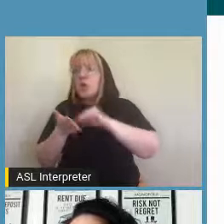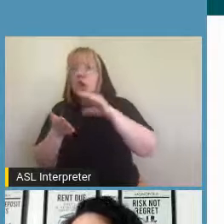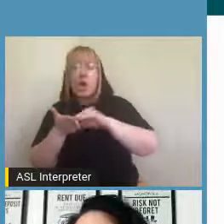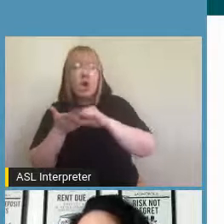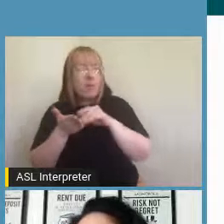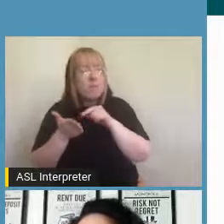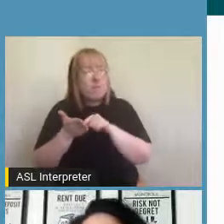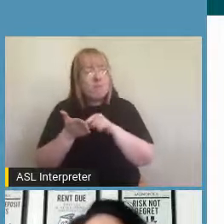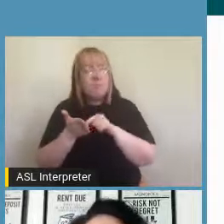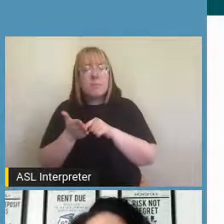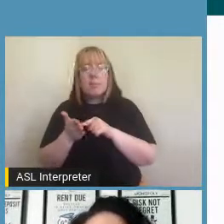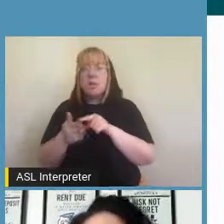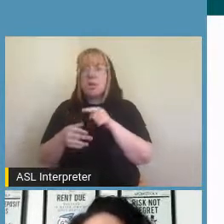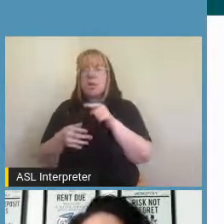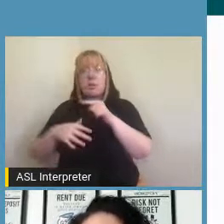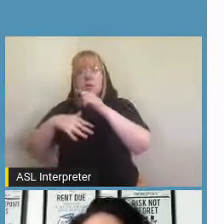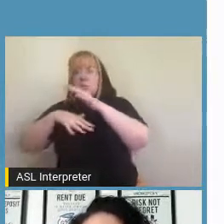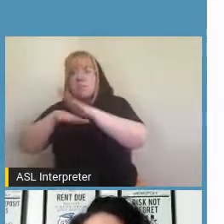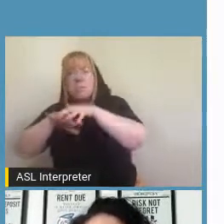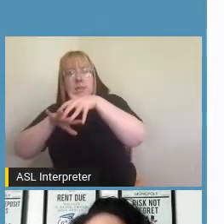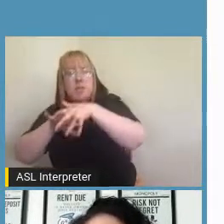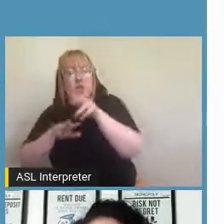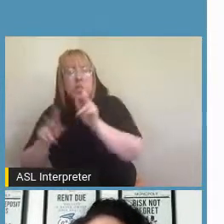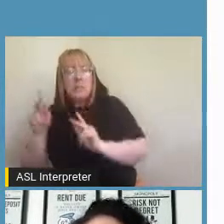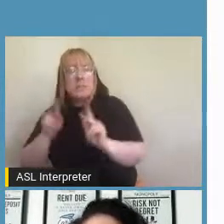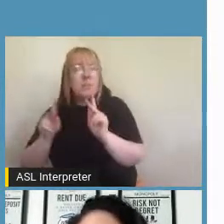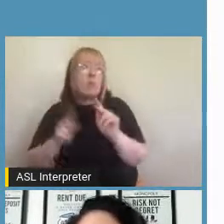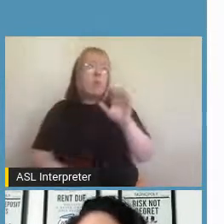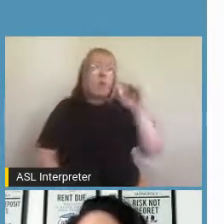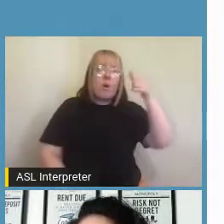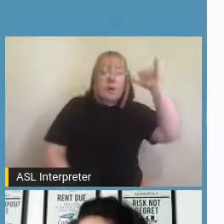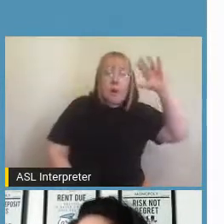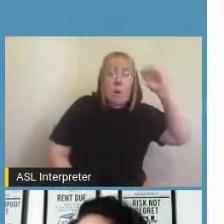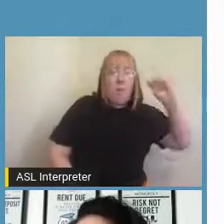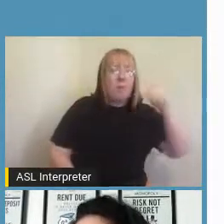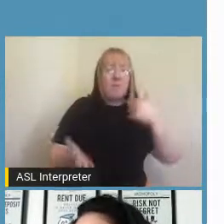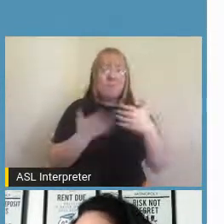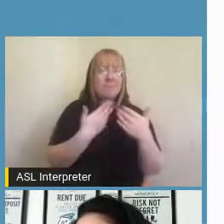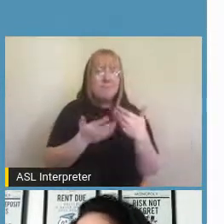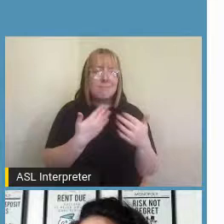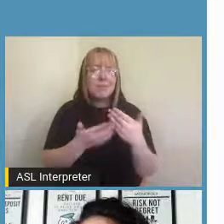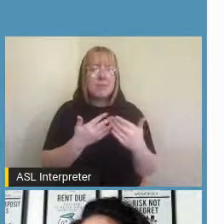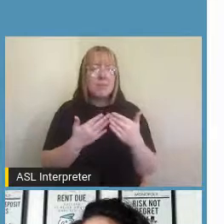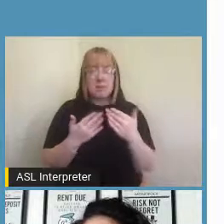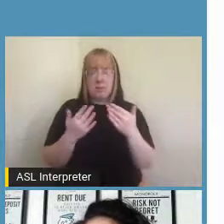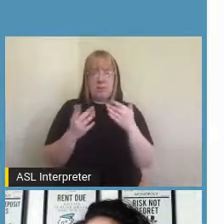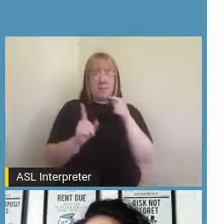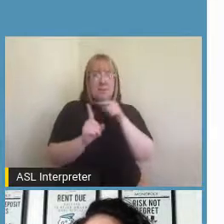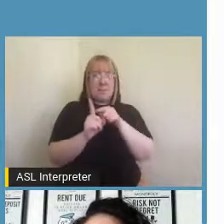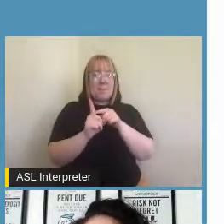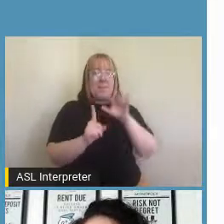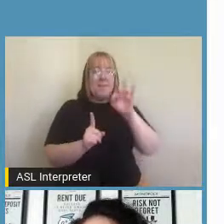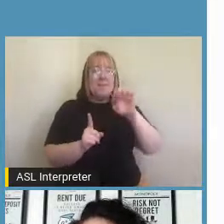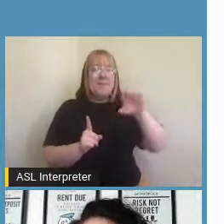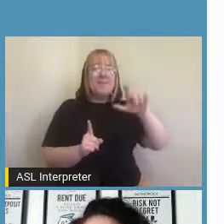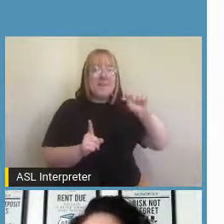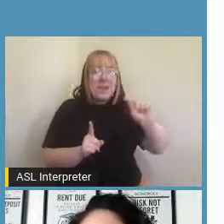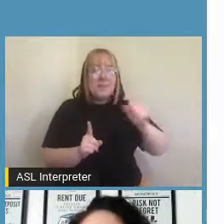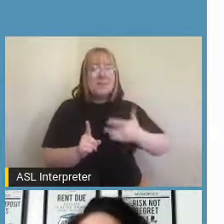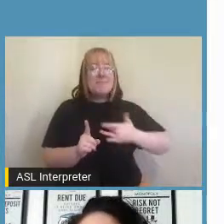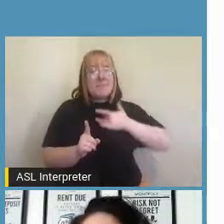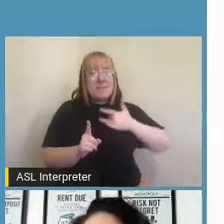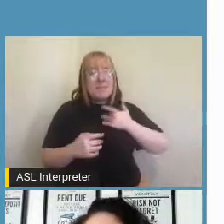Native Americans to everything else in between. Inevitably, it was really all about the feels. We really got to understand